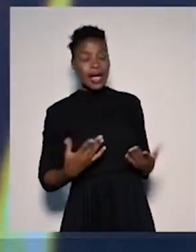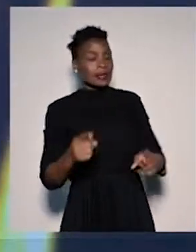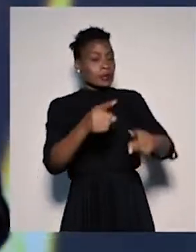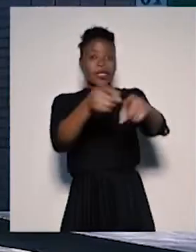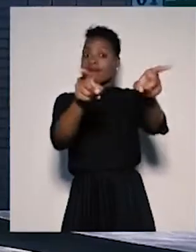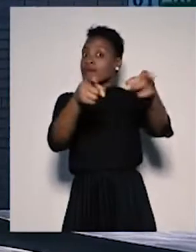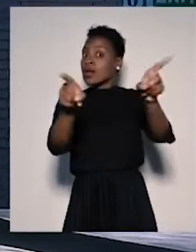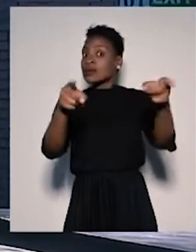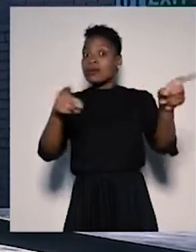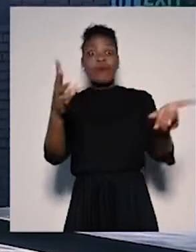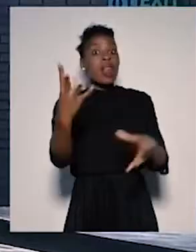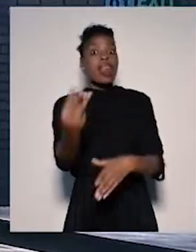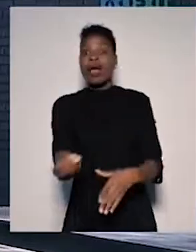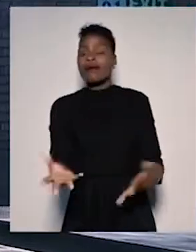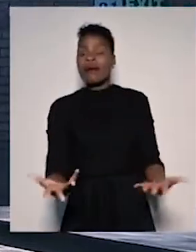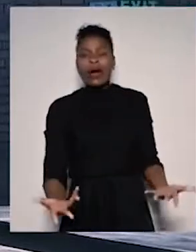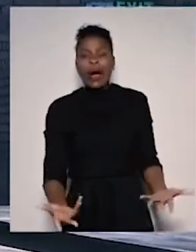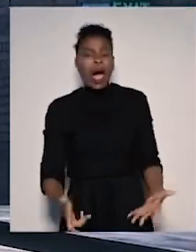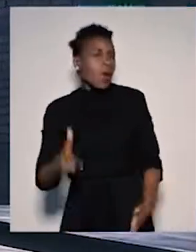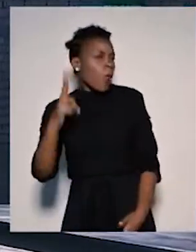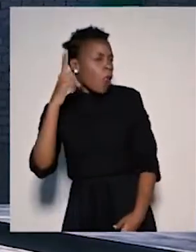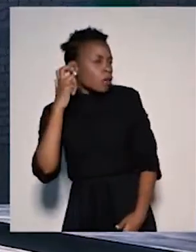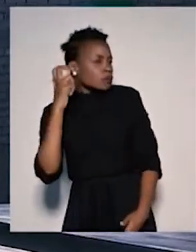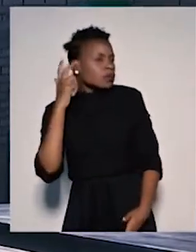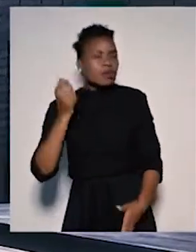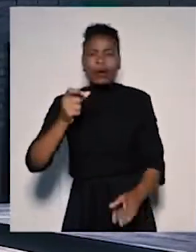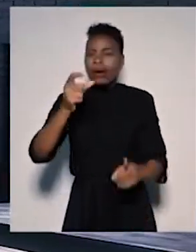difference. And when you listen to God's